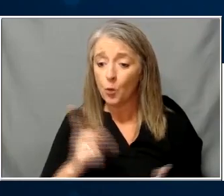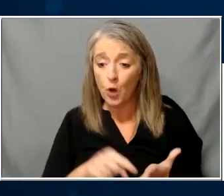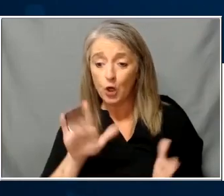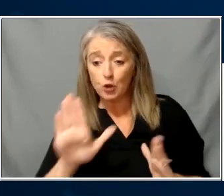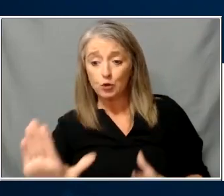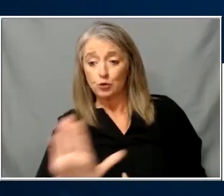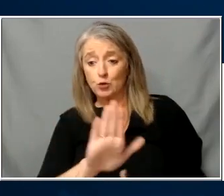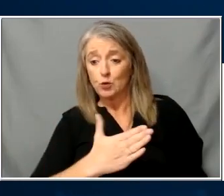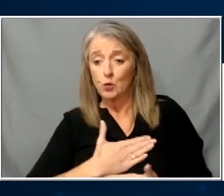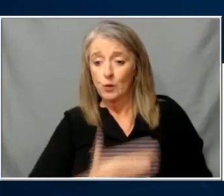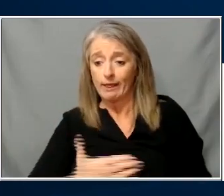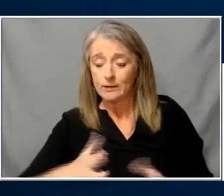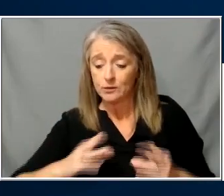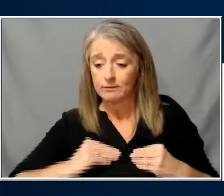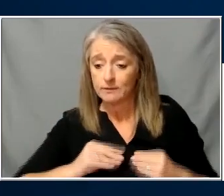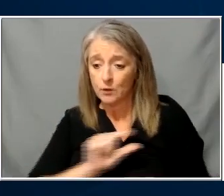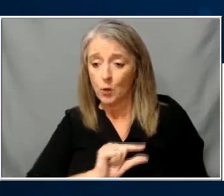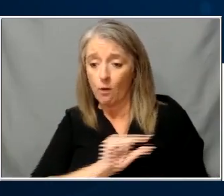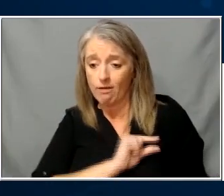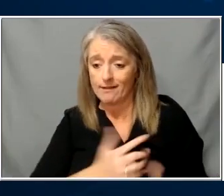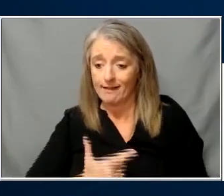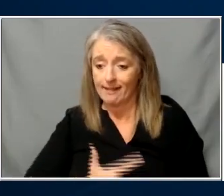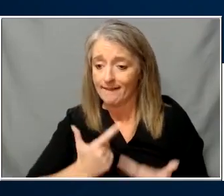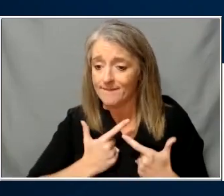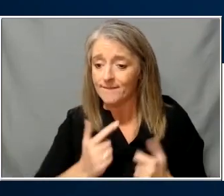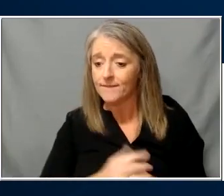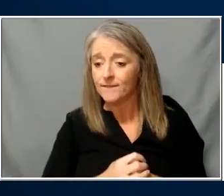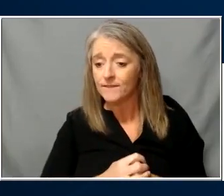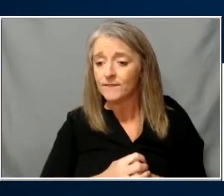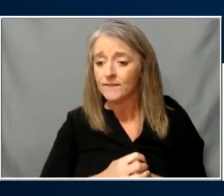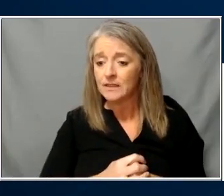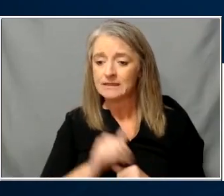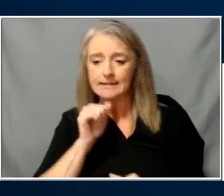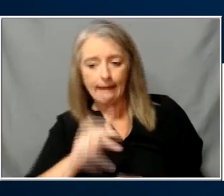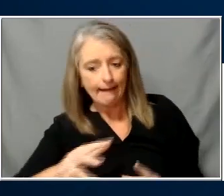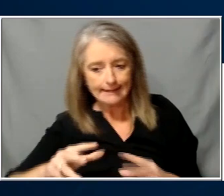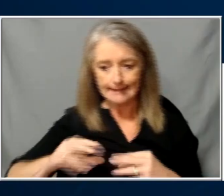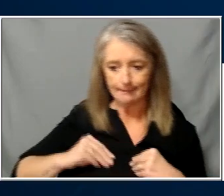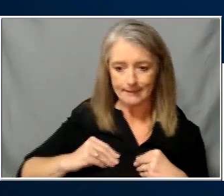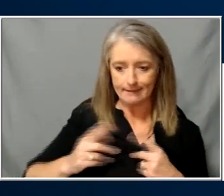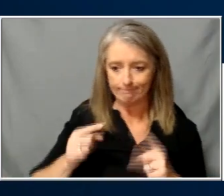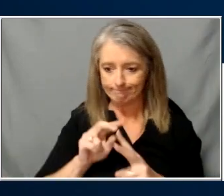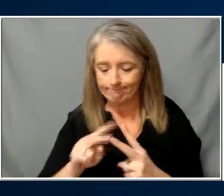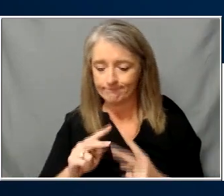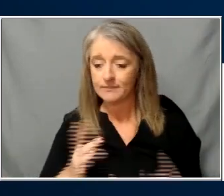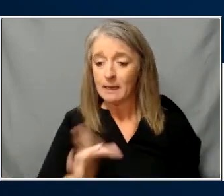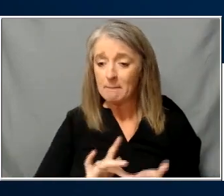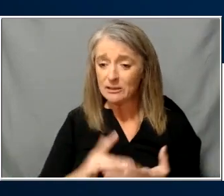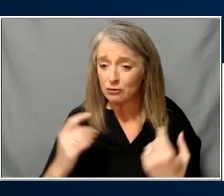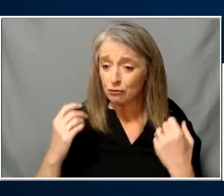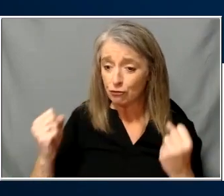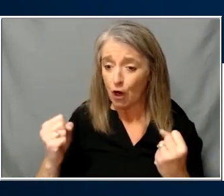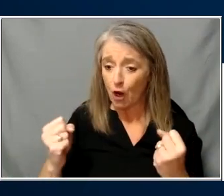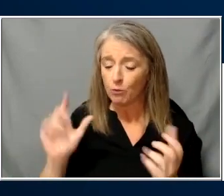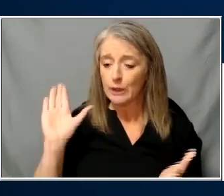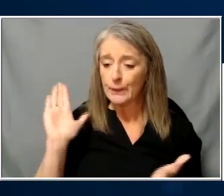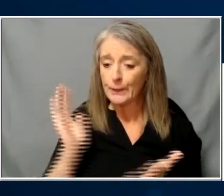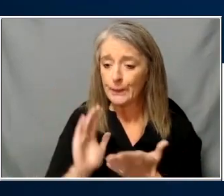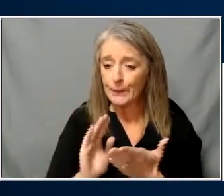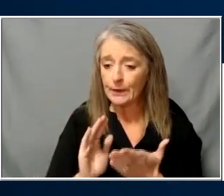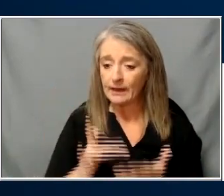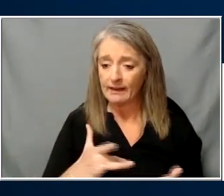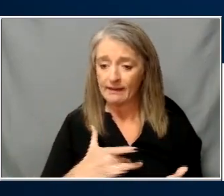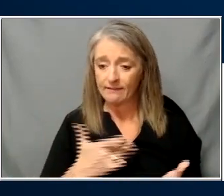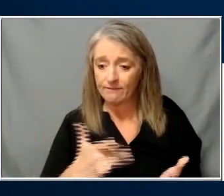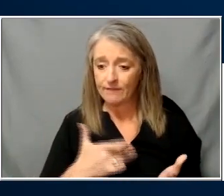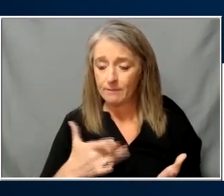to accept as quality of life versus not accepting it? And so when the medicine was too strong, we backed off, and I'm feeling